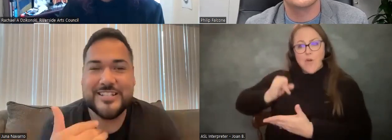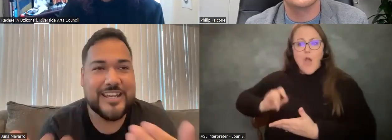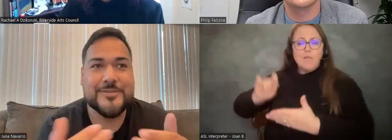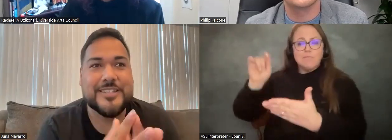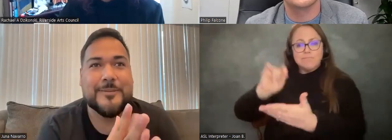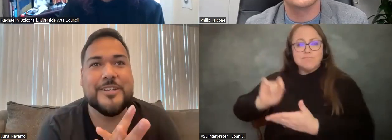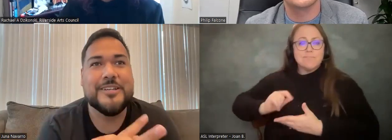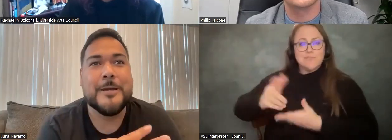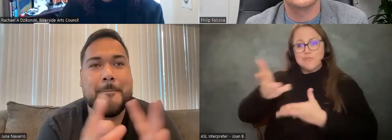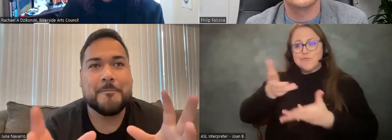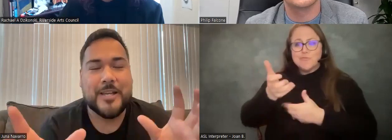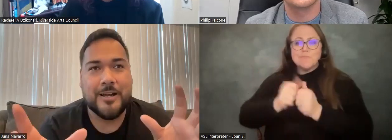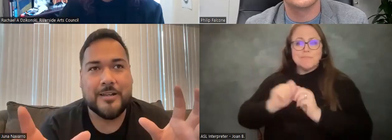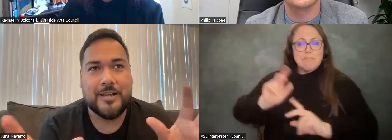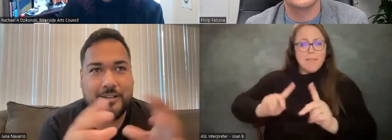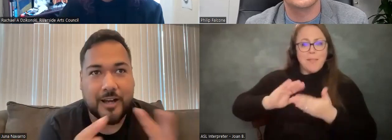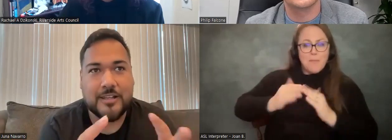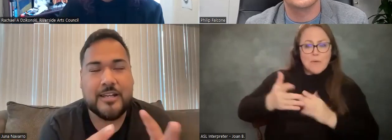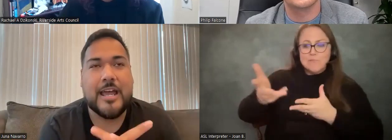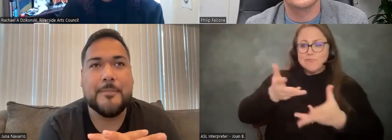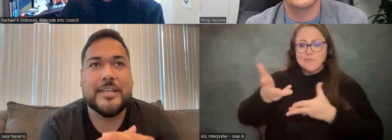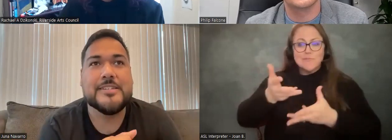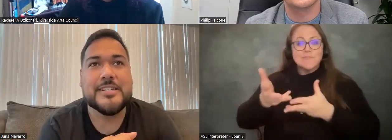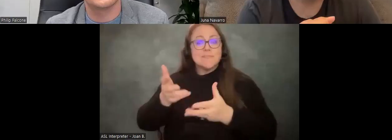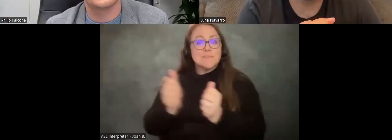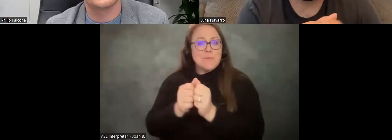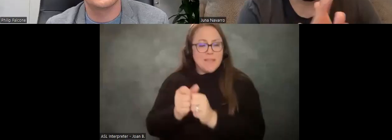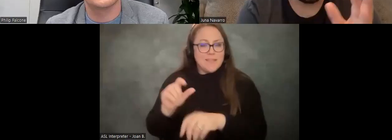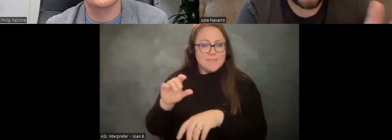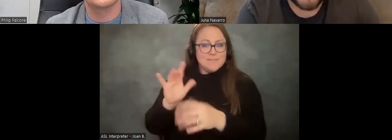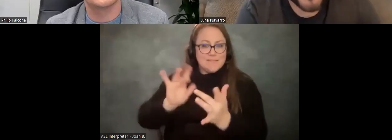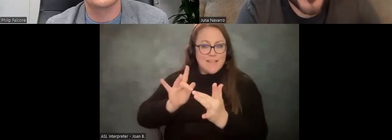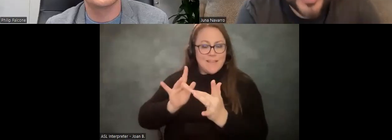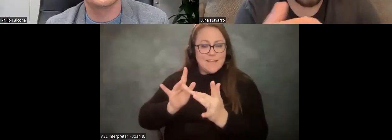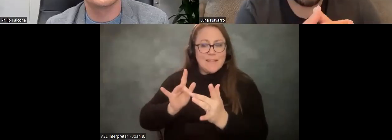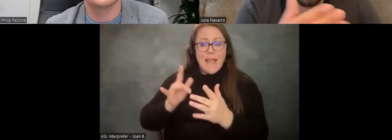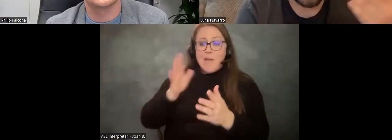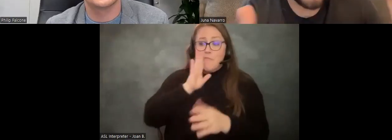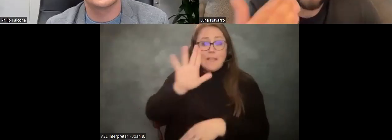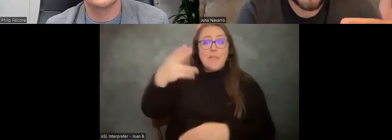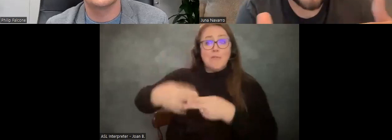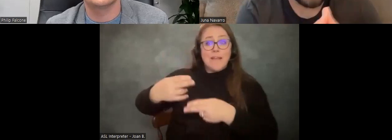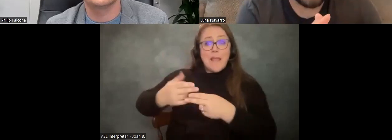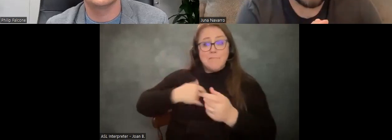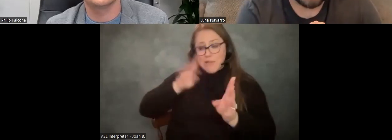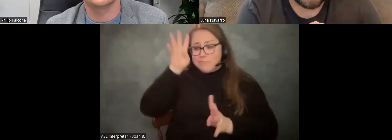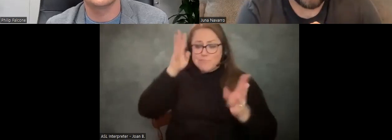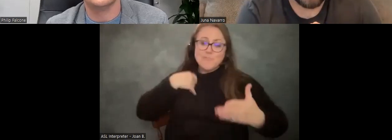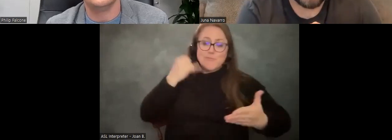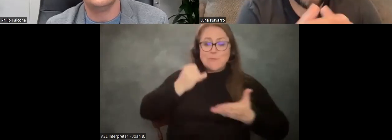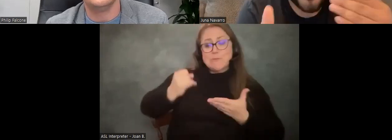then just engage with community on an online application and just like doodle their names. And it was really fun. And